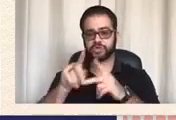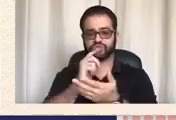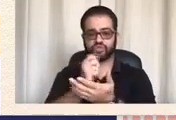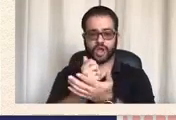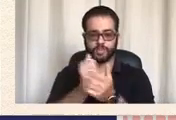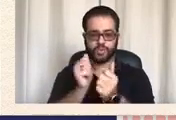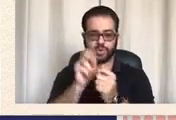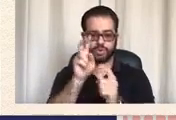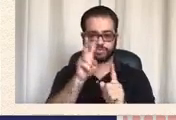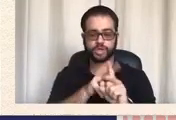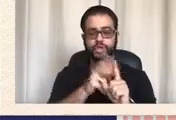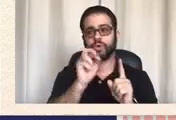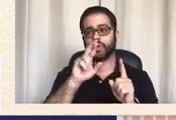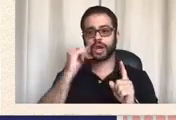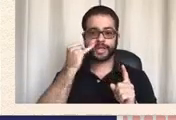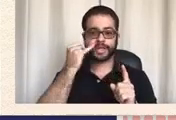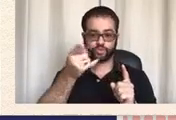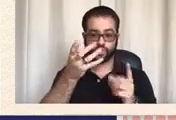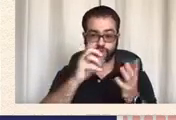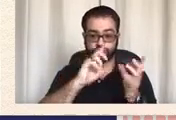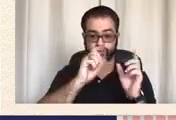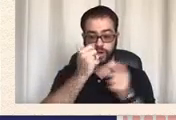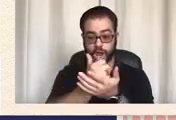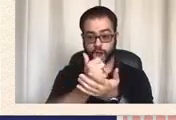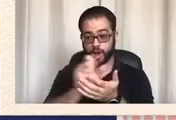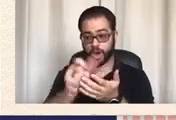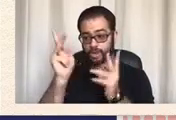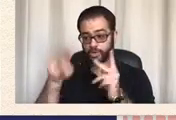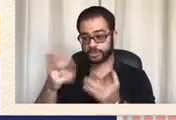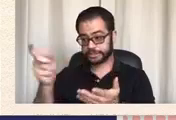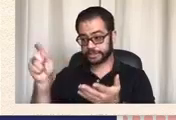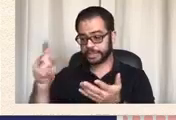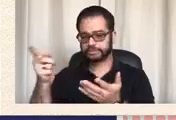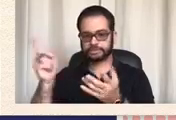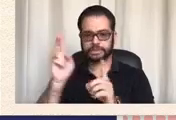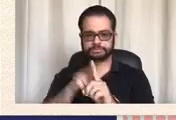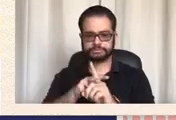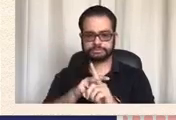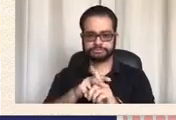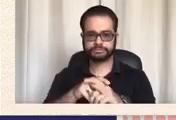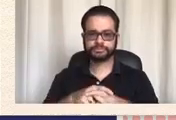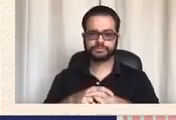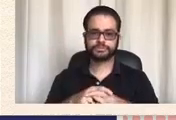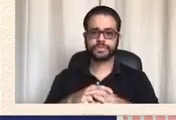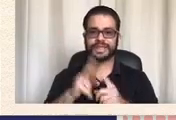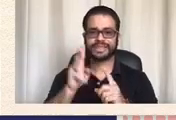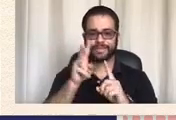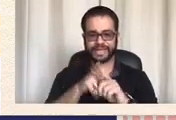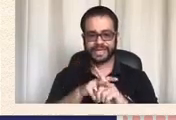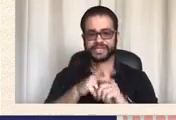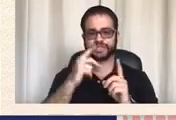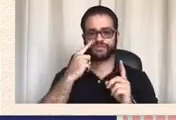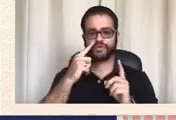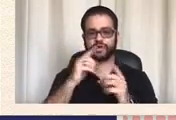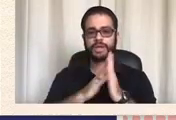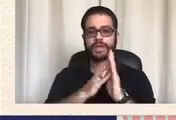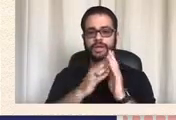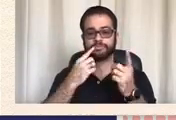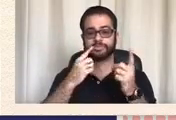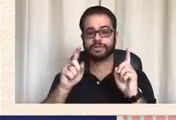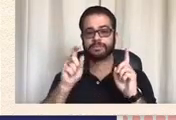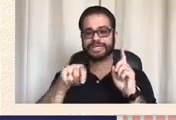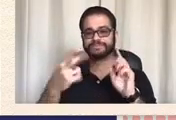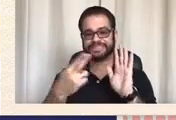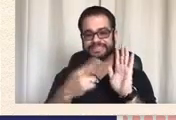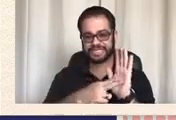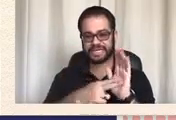who needs it, they be able to do so. The application, in order to be effective, must be signed by designated to a